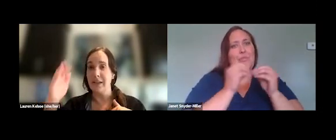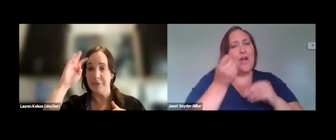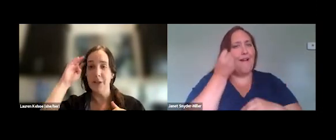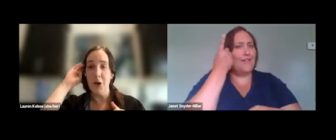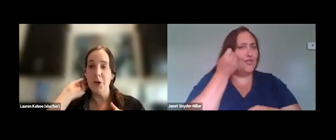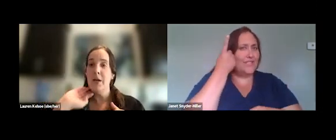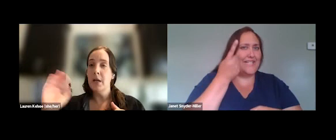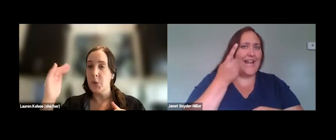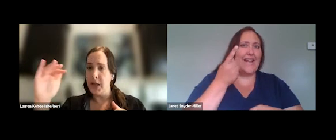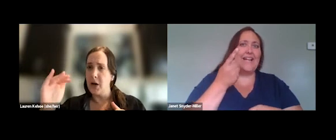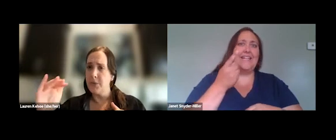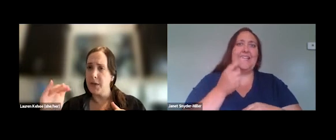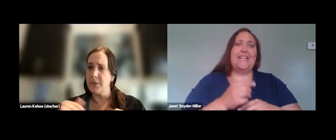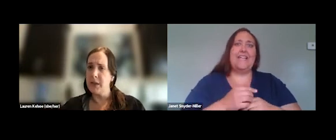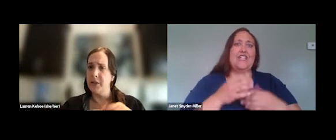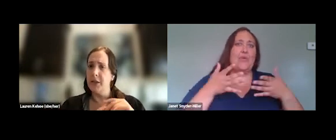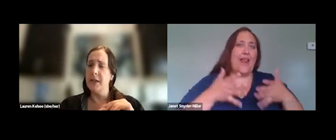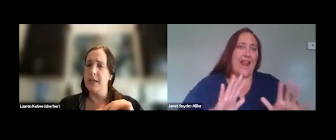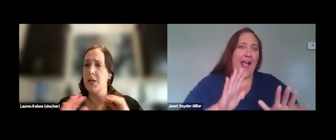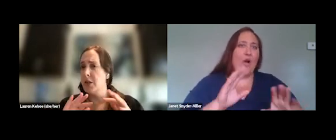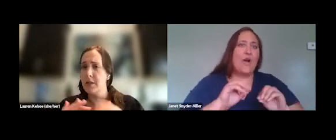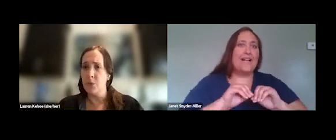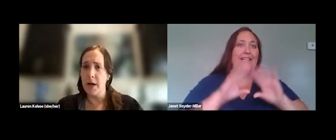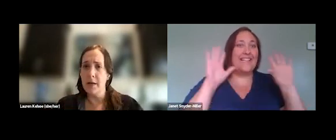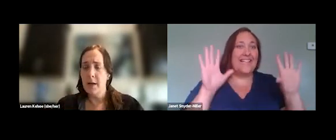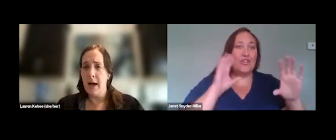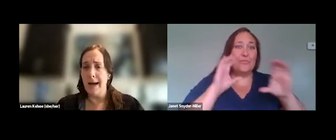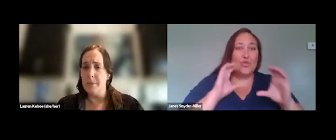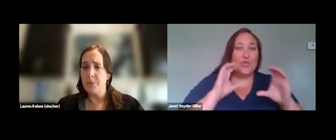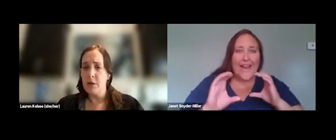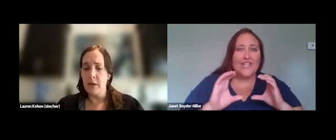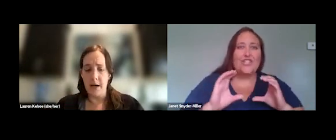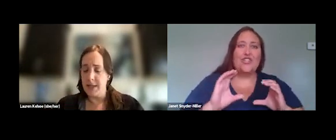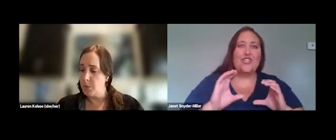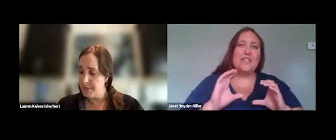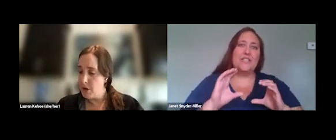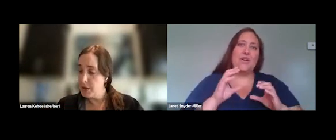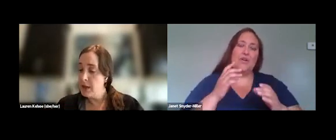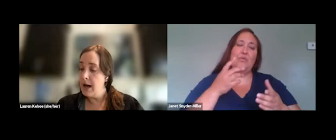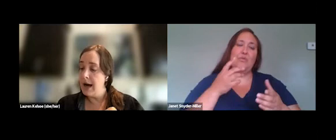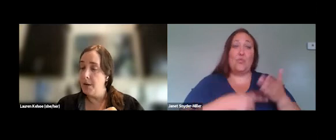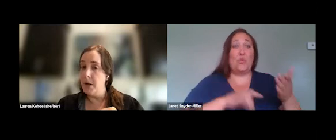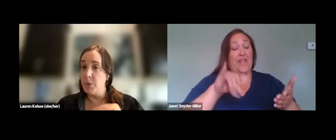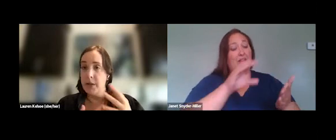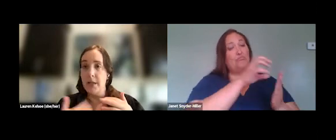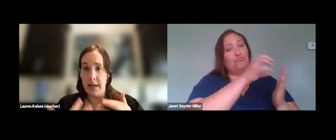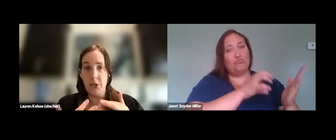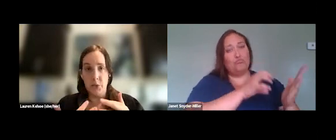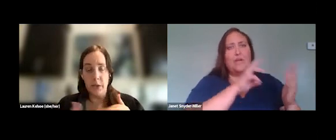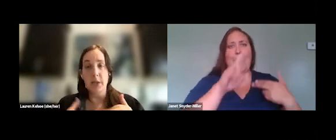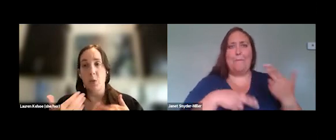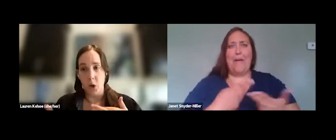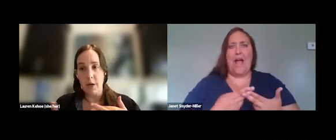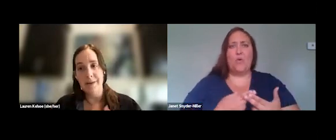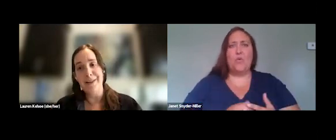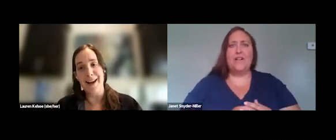ease cognitive load, to allow for kind of clear indications of what the content was about. And we really had to do